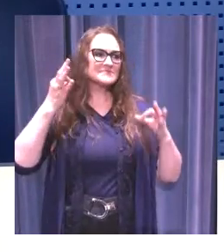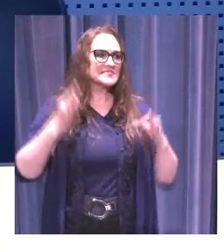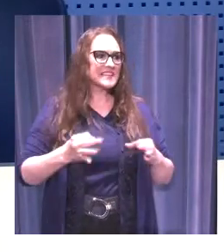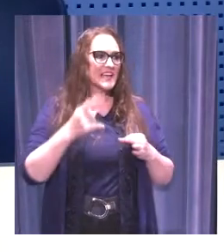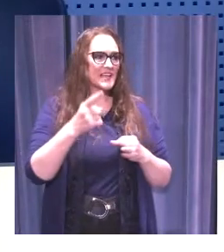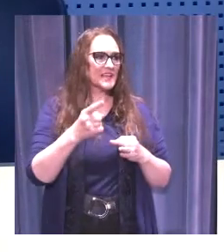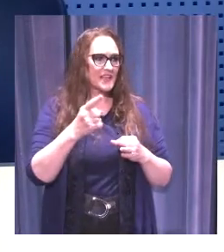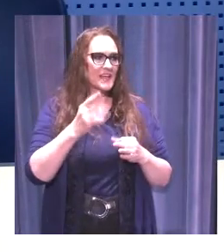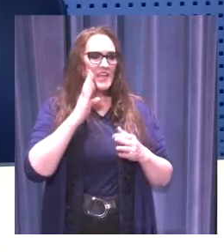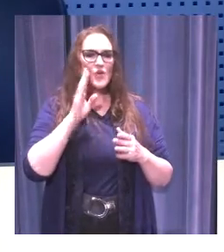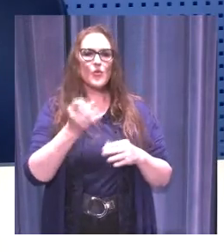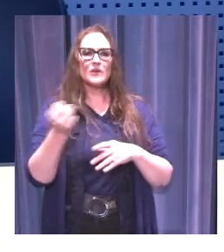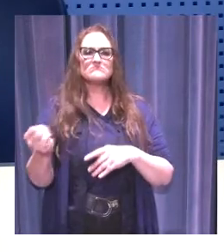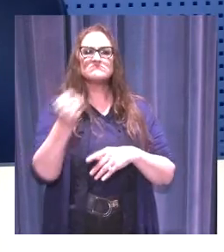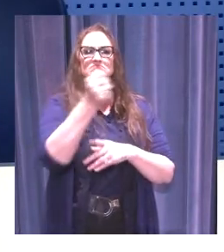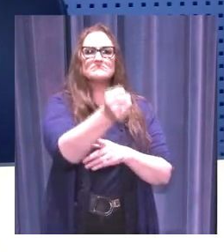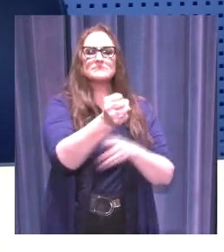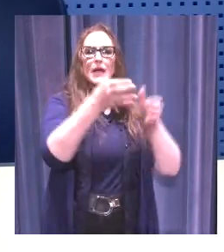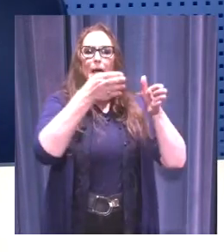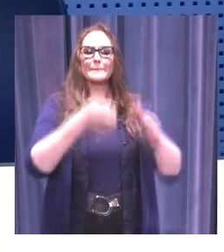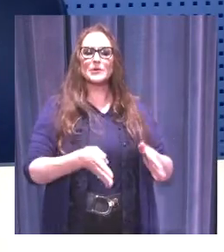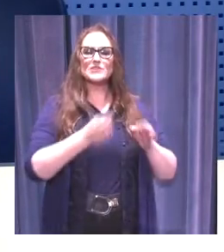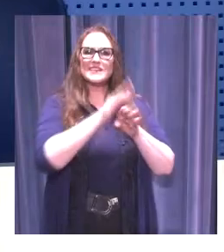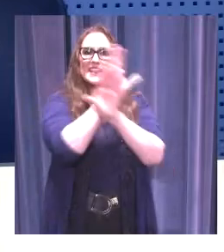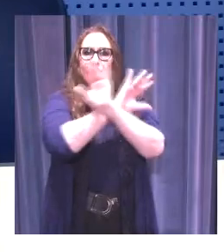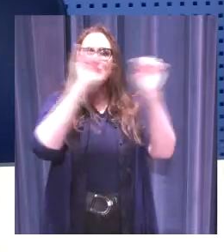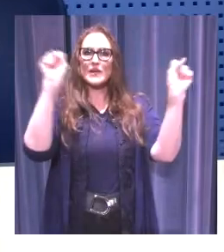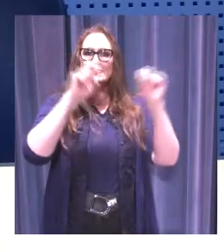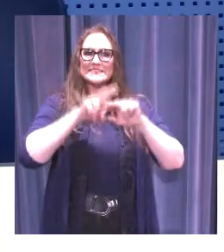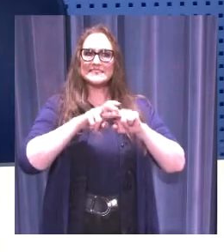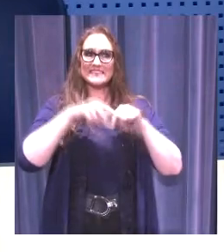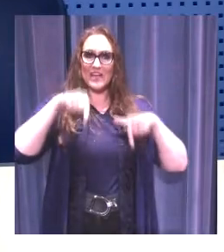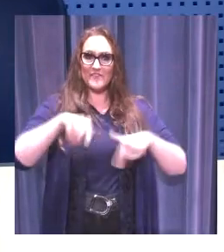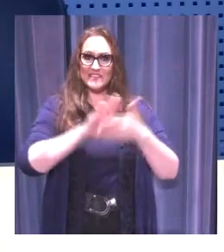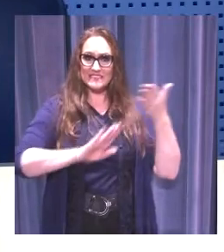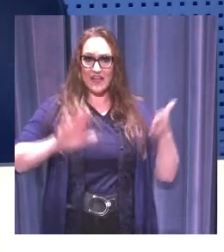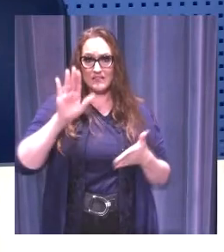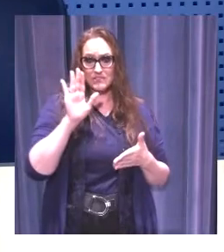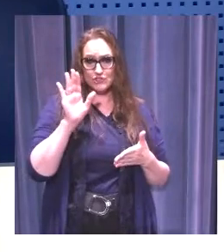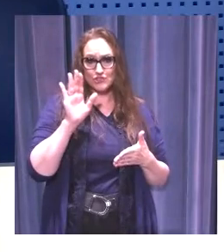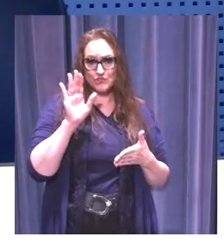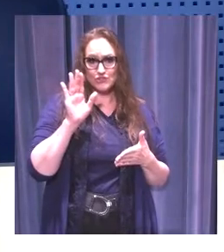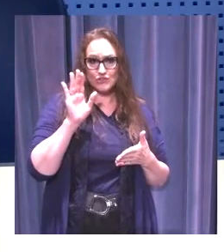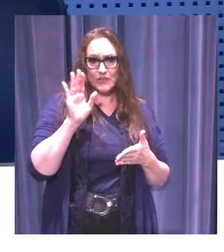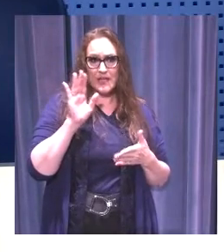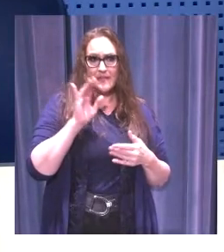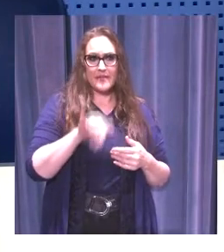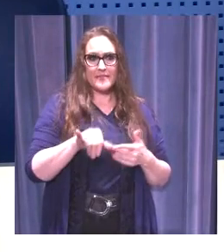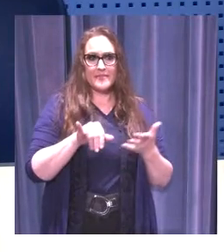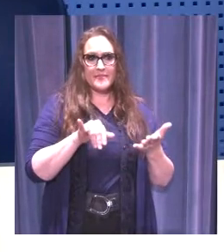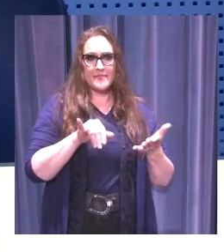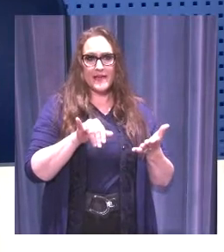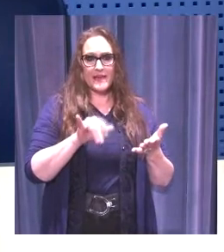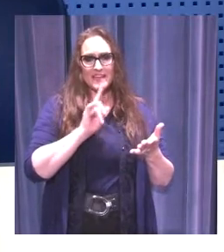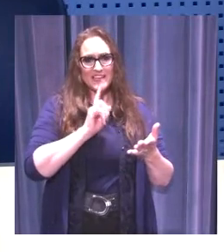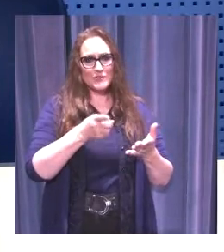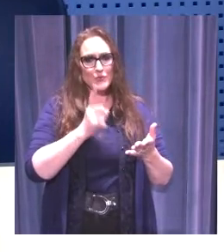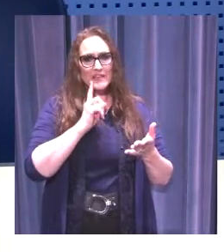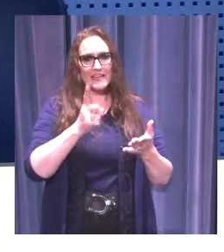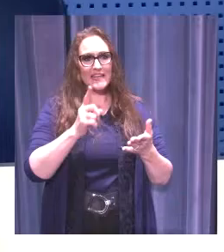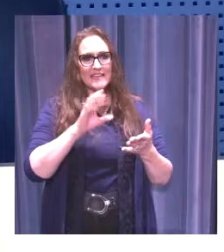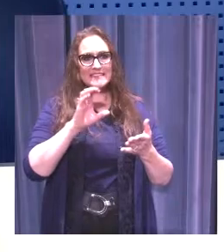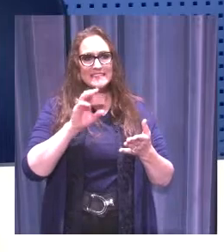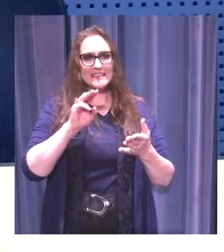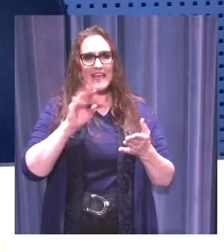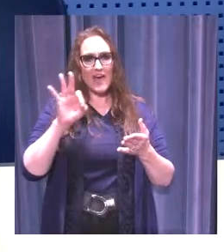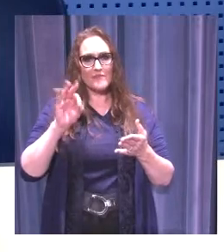we want to put a person in the presidency of this college that is really a